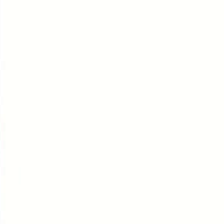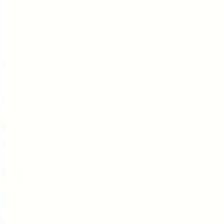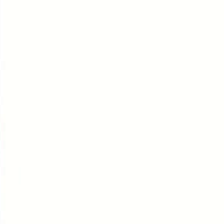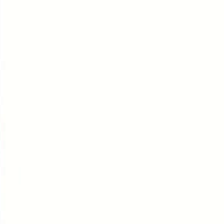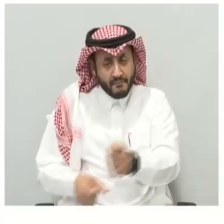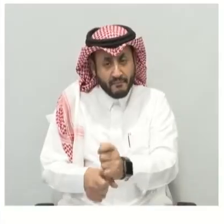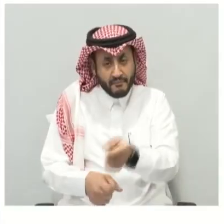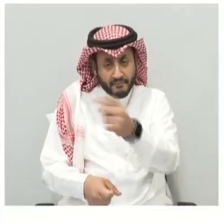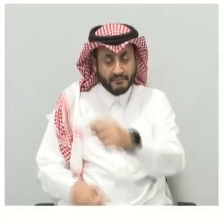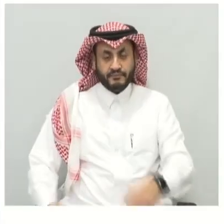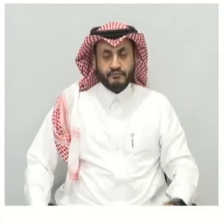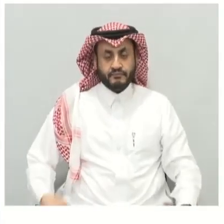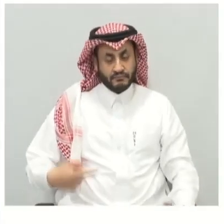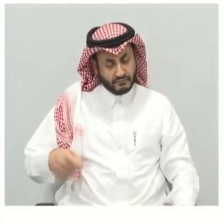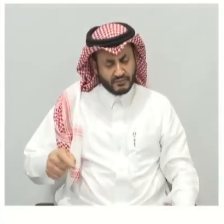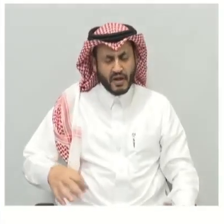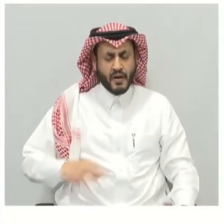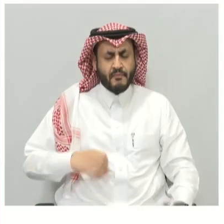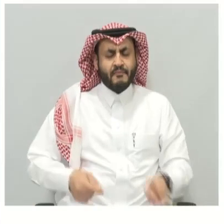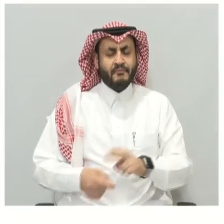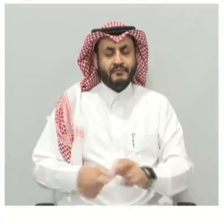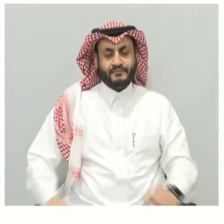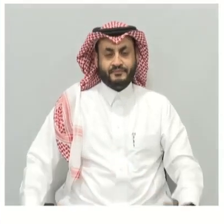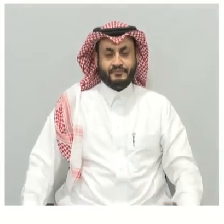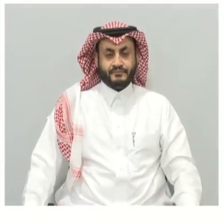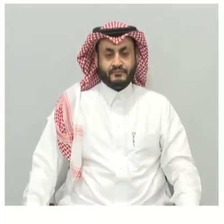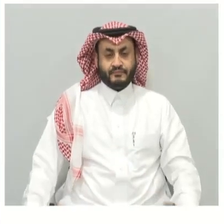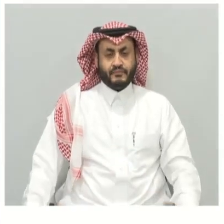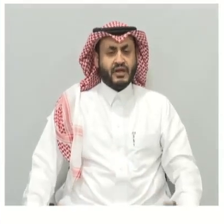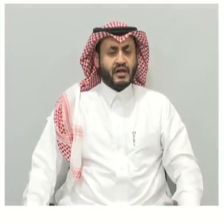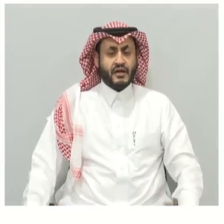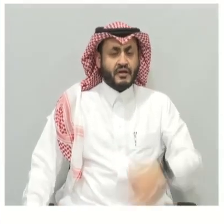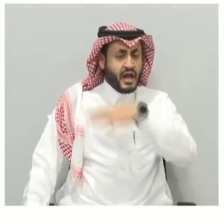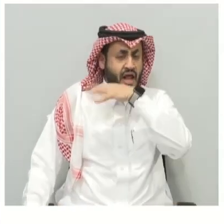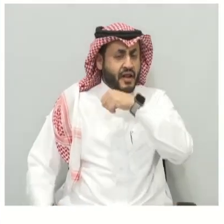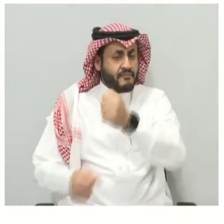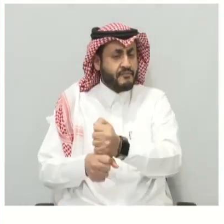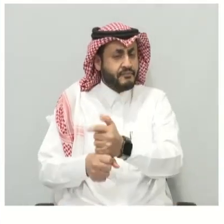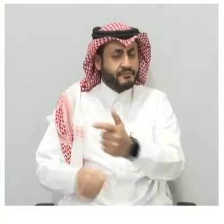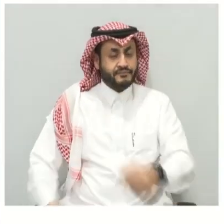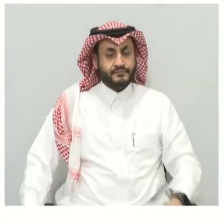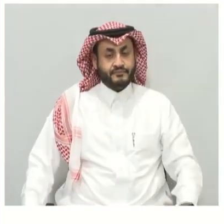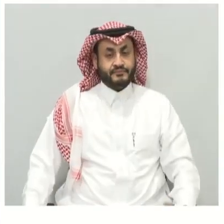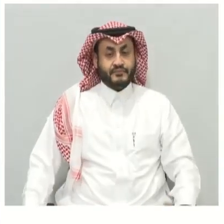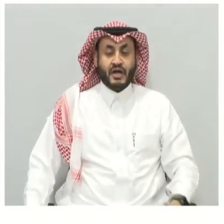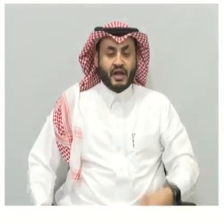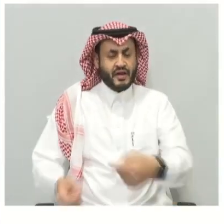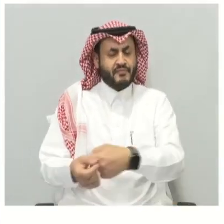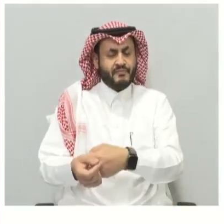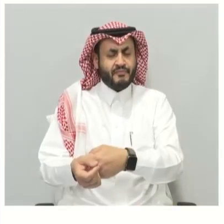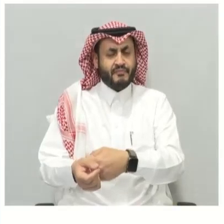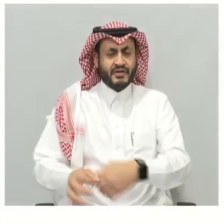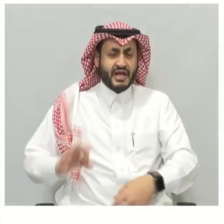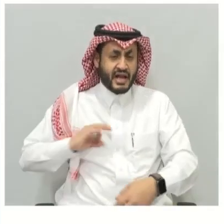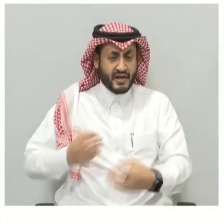player? Yes, very much. And what does your father do? He's a doctor, but he likes to